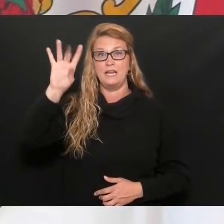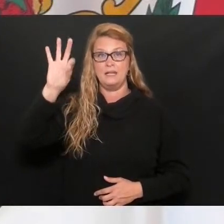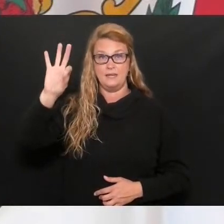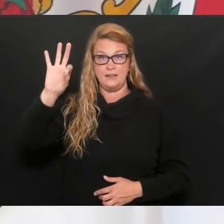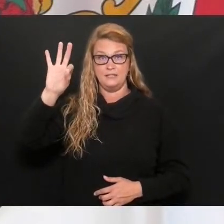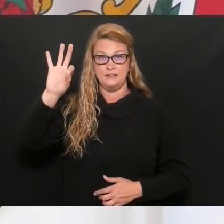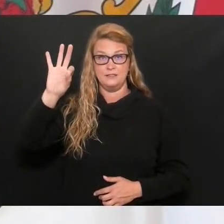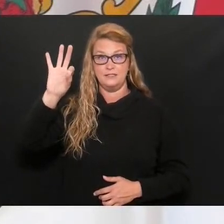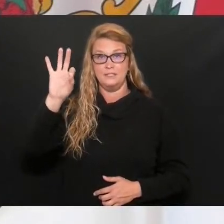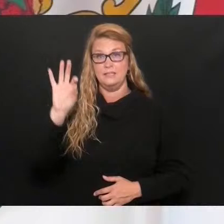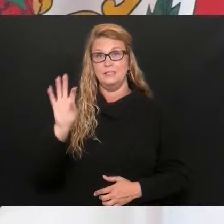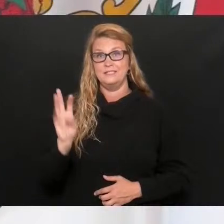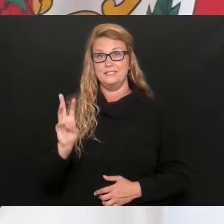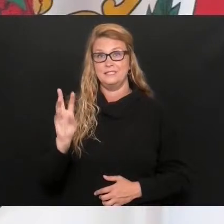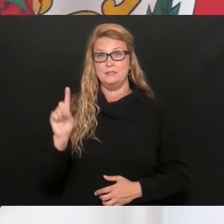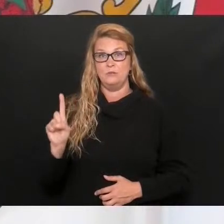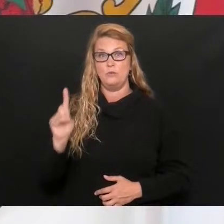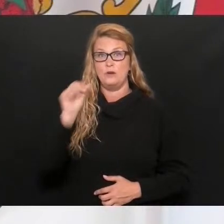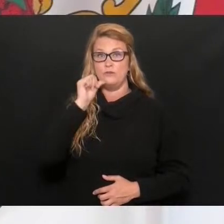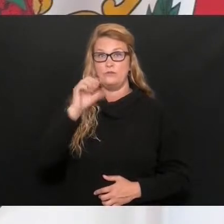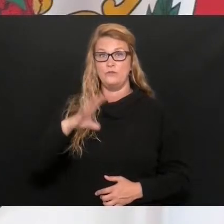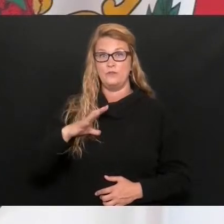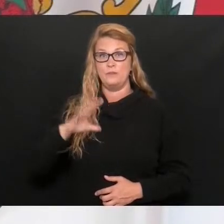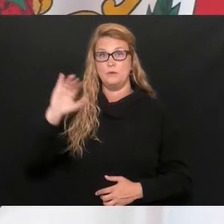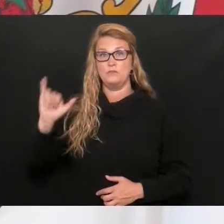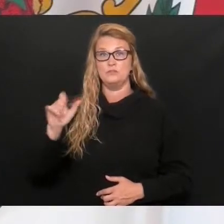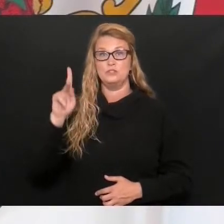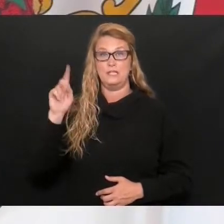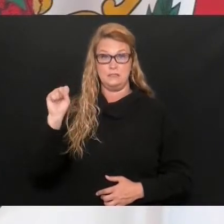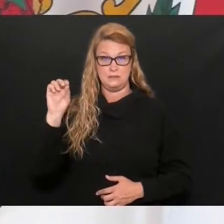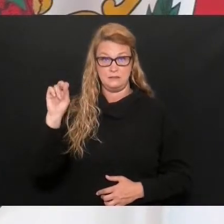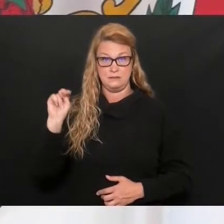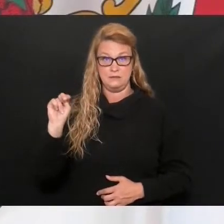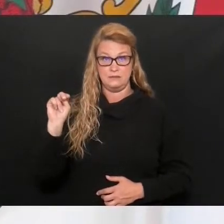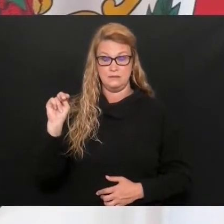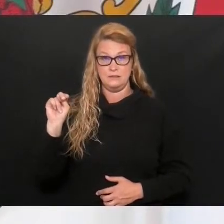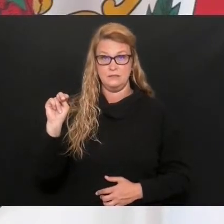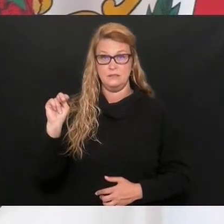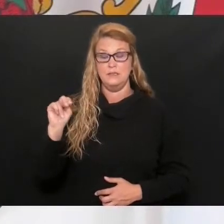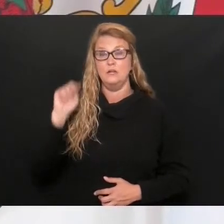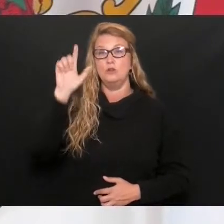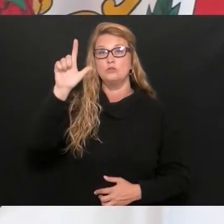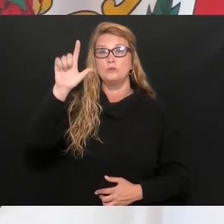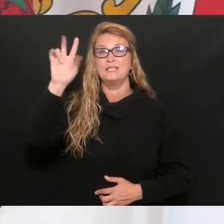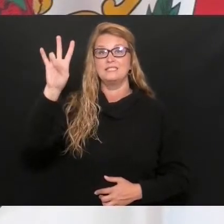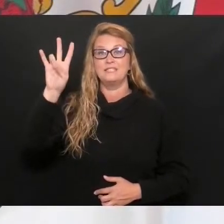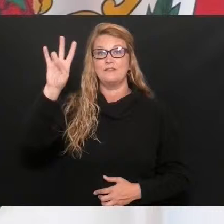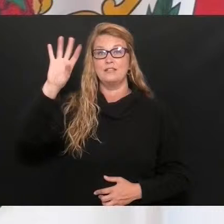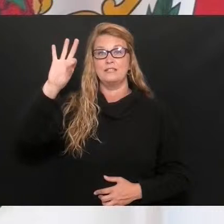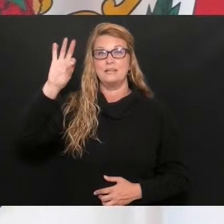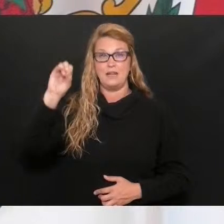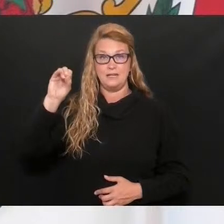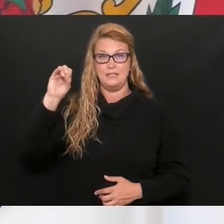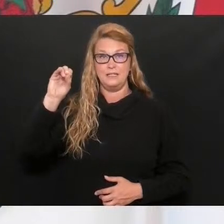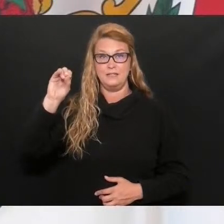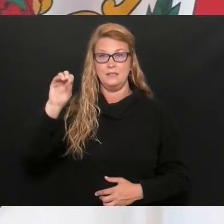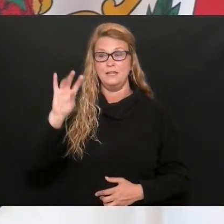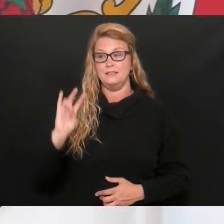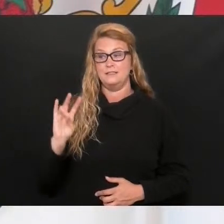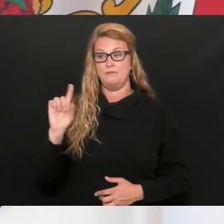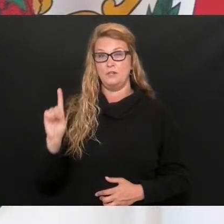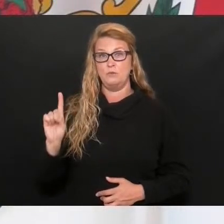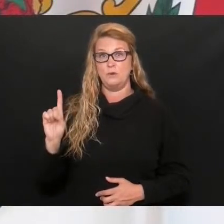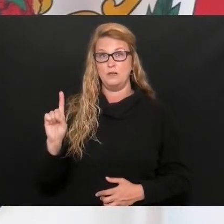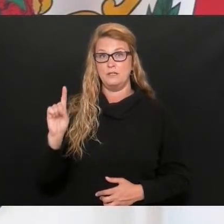2,789th death is a 61-year-old female from Jackson County. Our 2,790th death is a